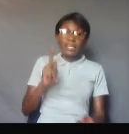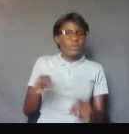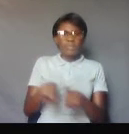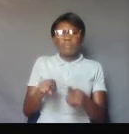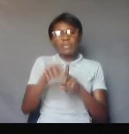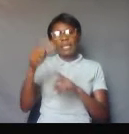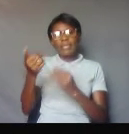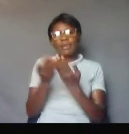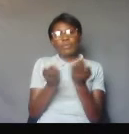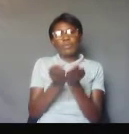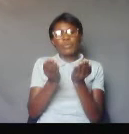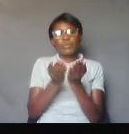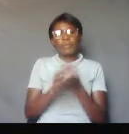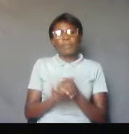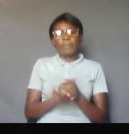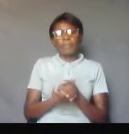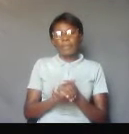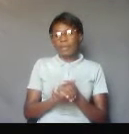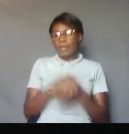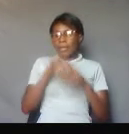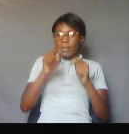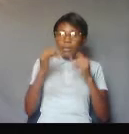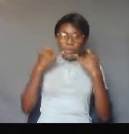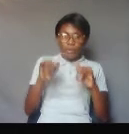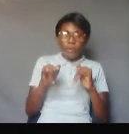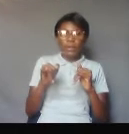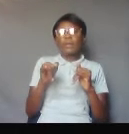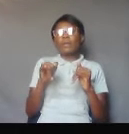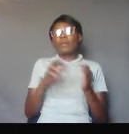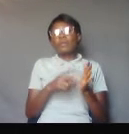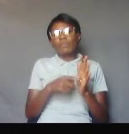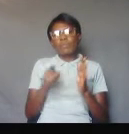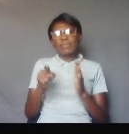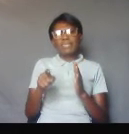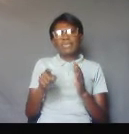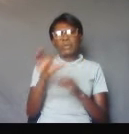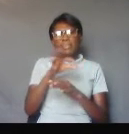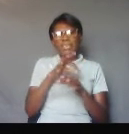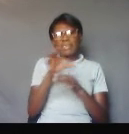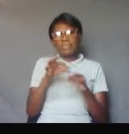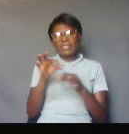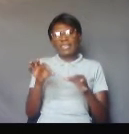gift that we bring to the process of Bible interpretation. So if we